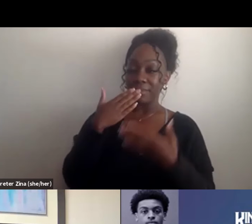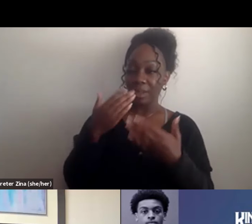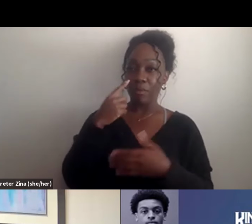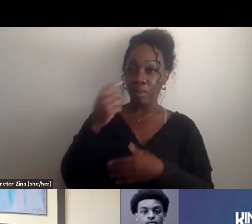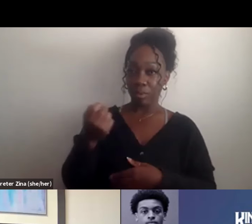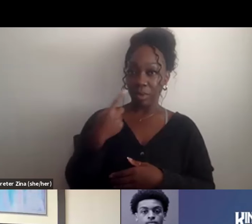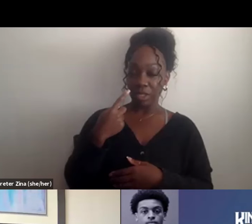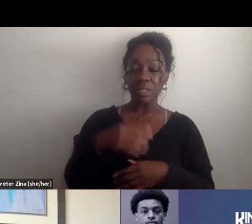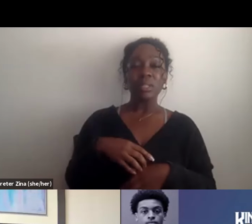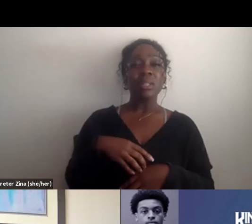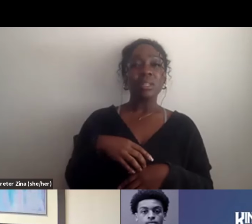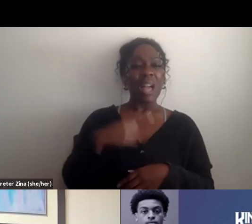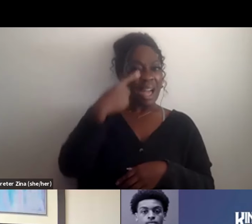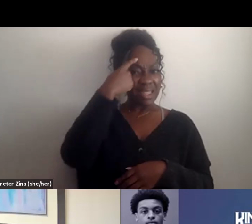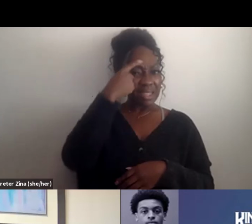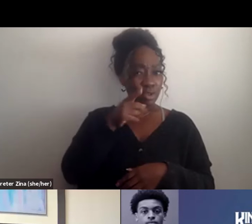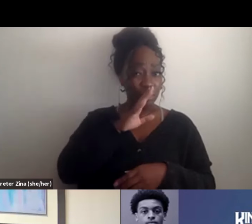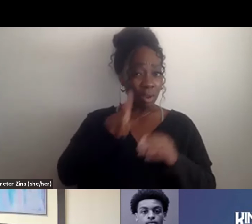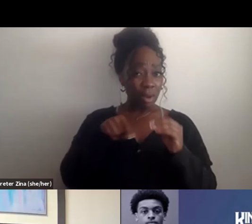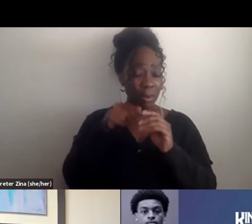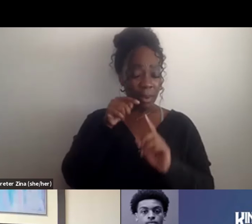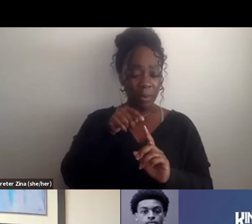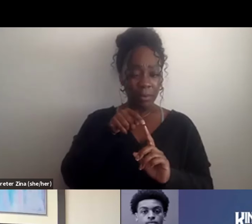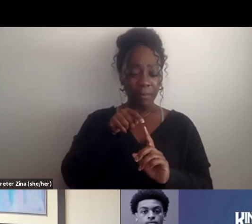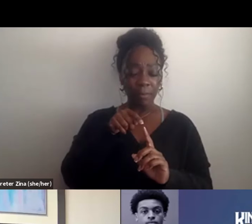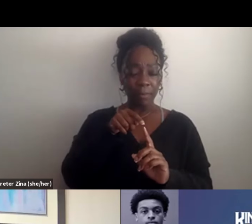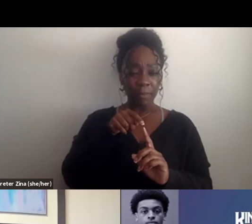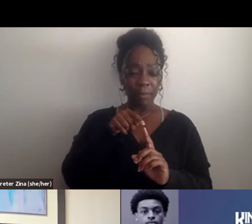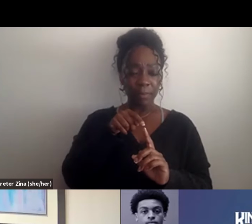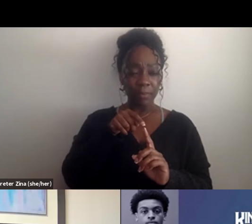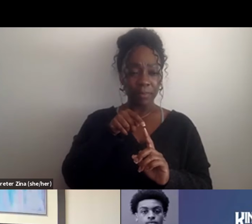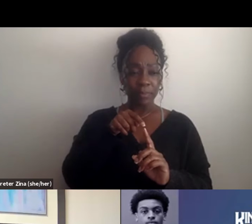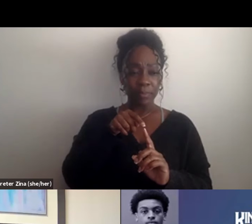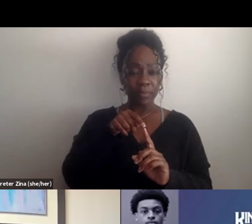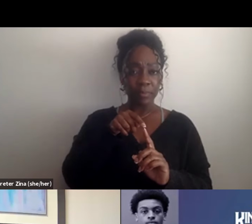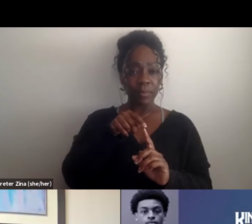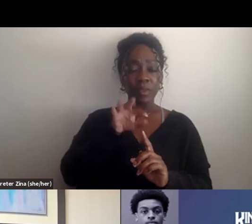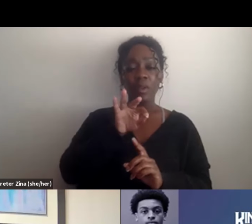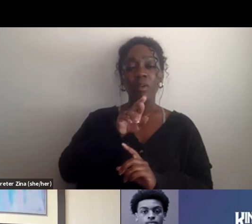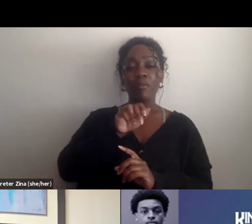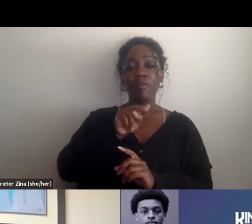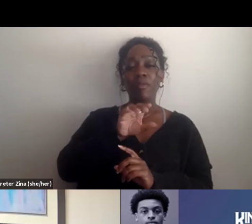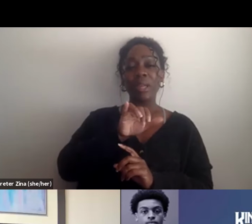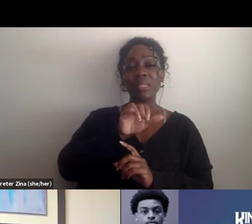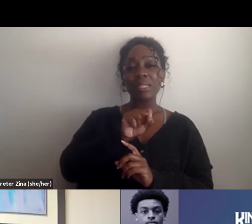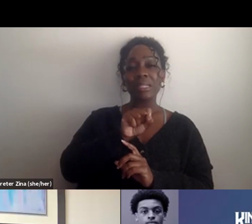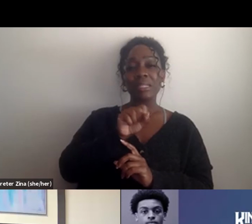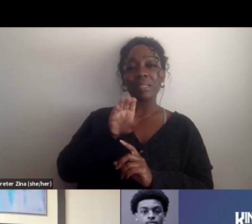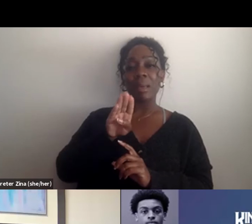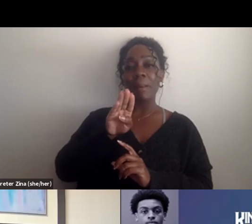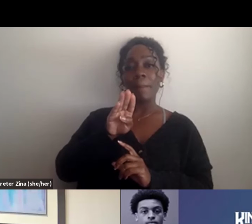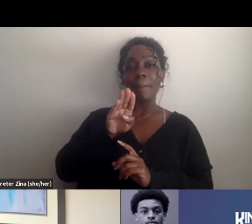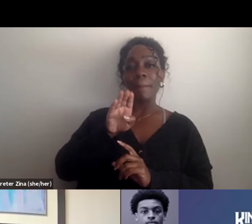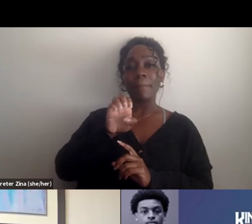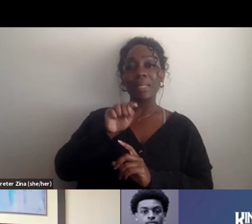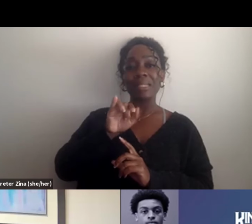pedagogy, I'm assuming that that might be referring to, I know the, for instance, Bettina Love books, We Want to Do More Than Just Survive, I know it